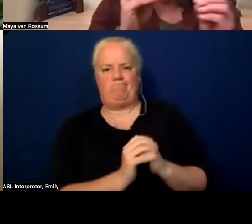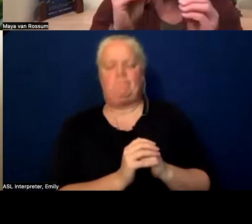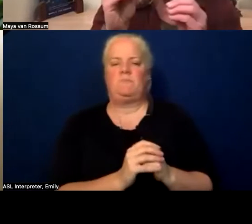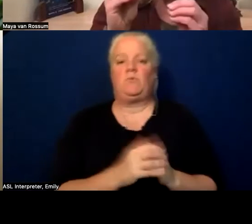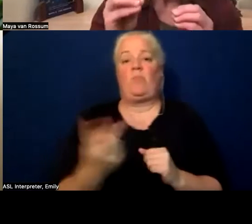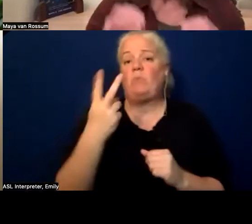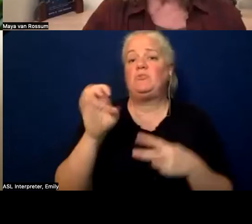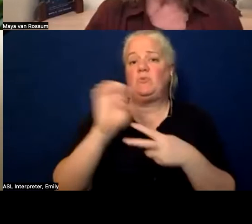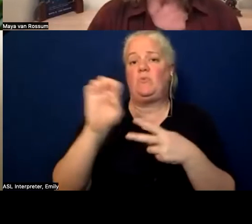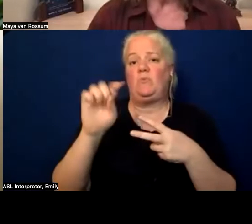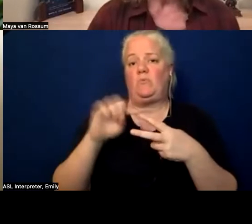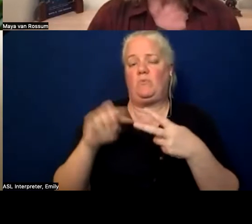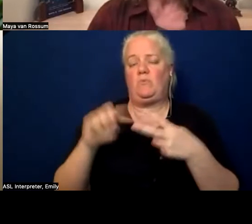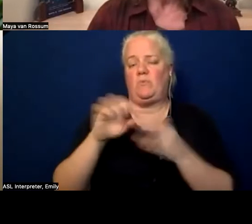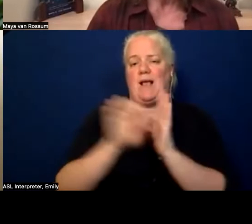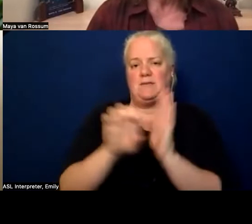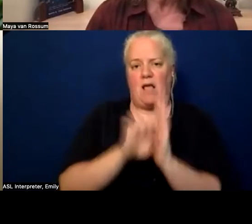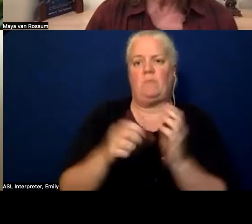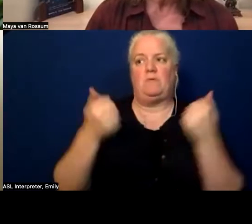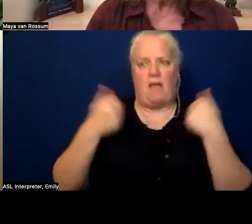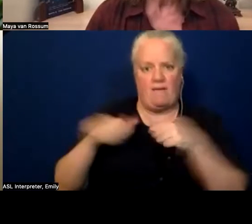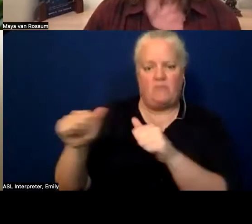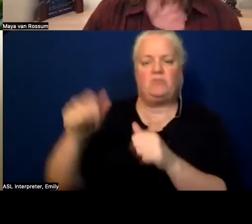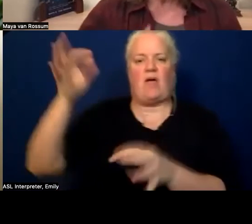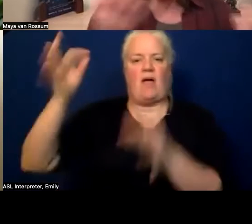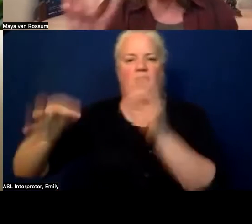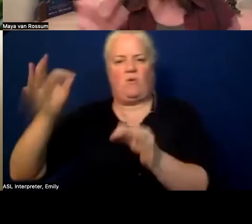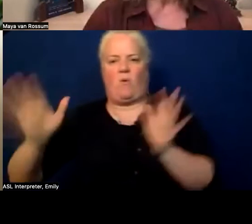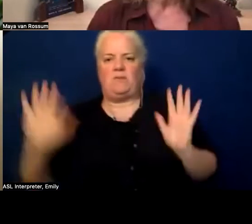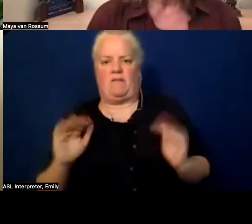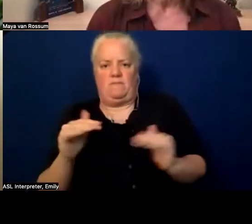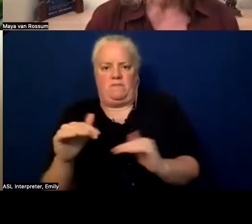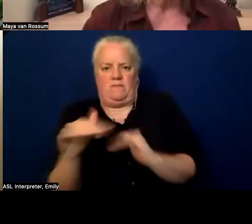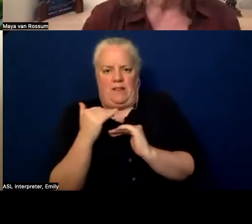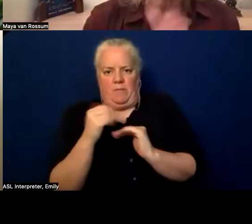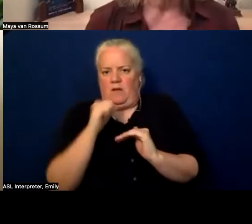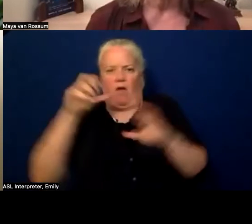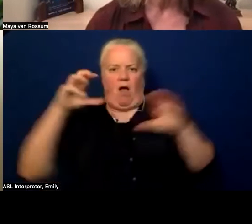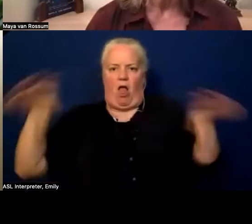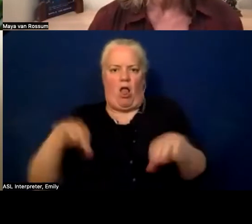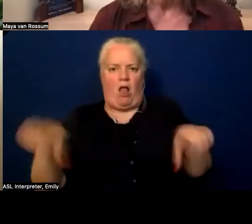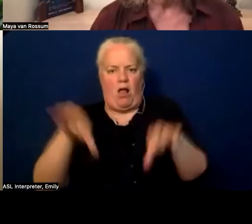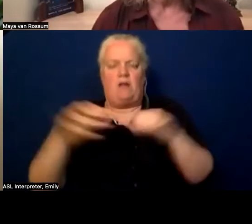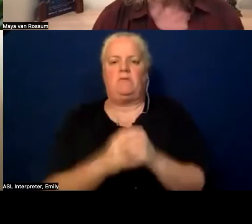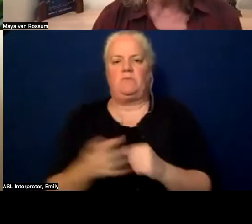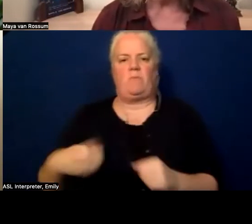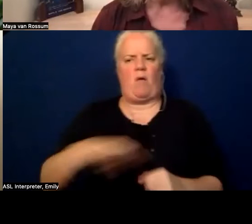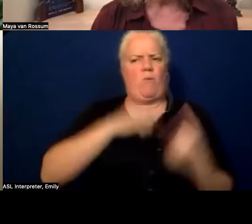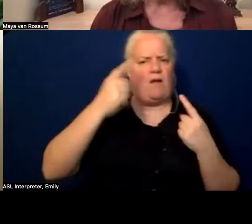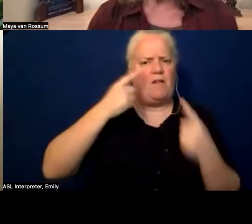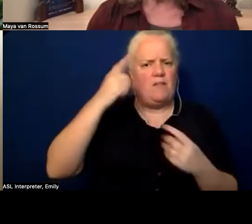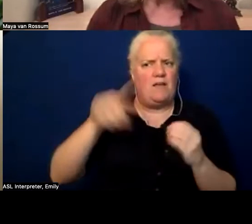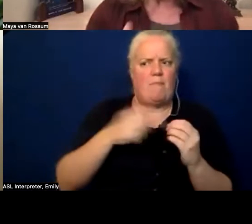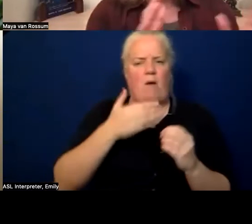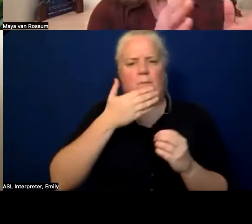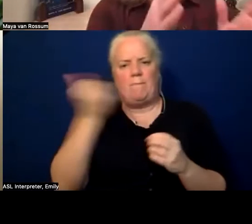been efforts and where the courts have constrained themselves. But again, we all ourselves, as we're thinking about those best